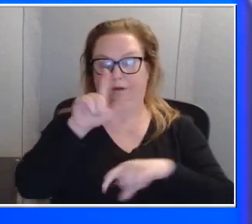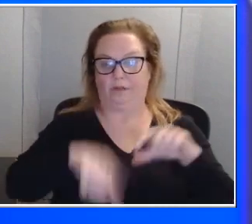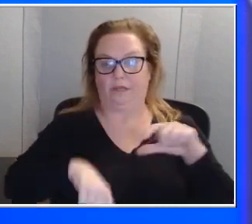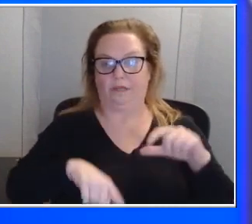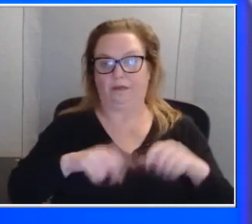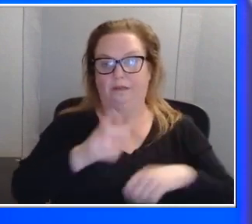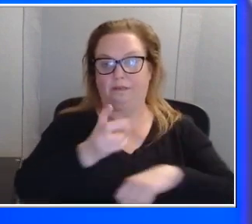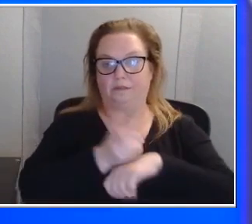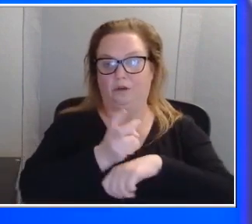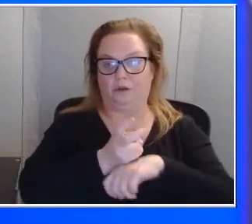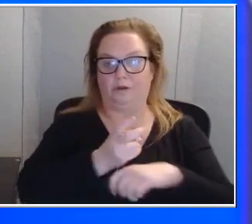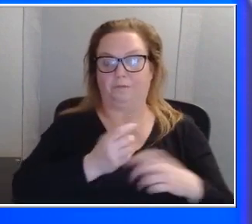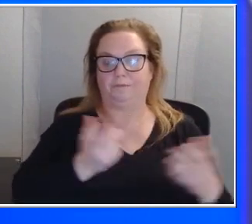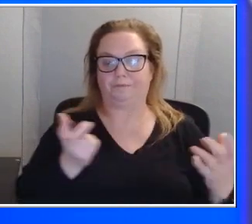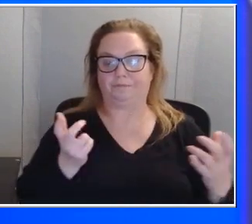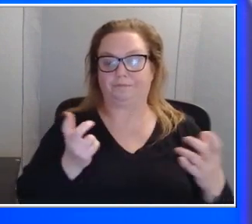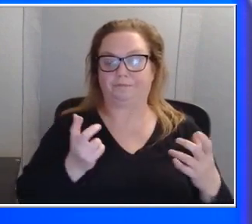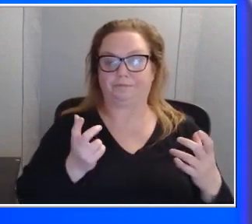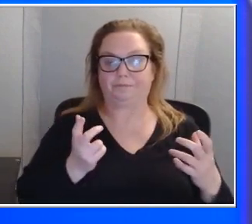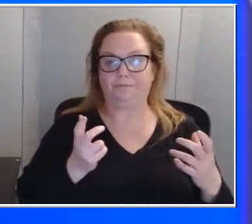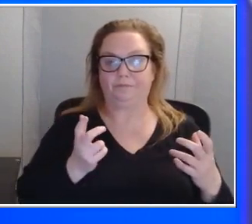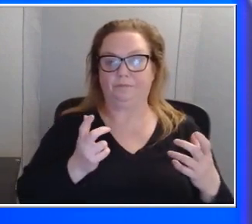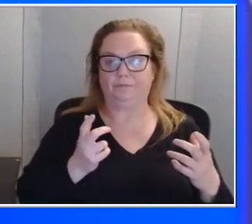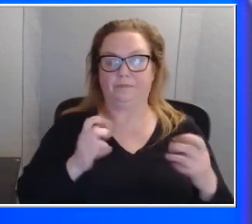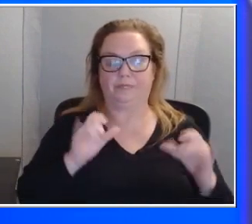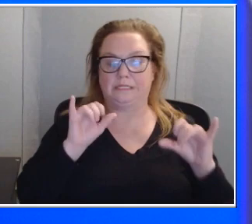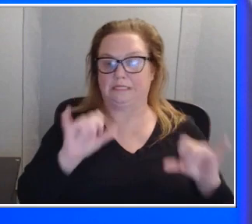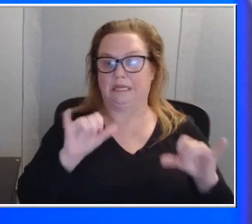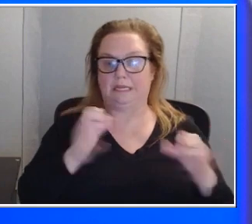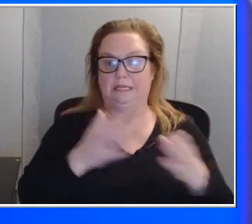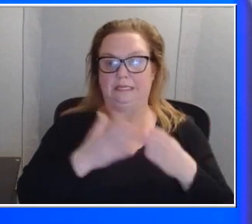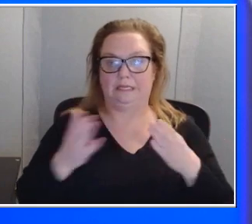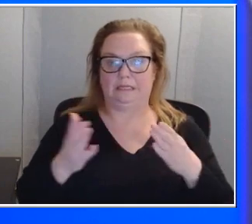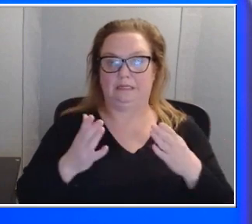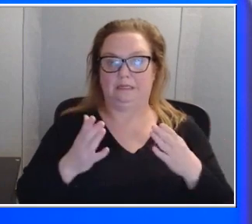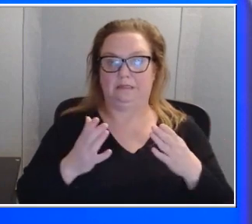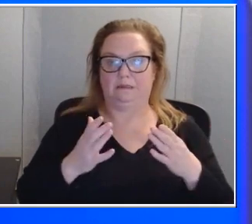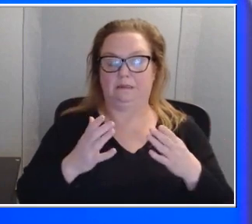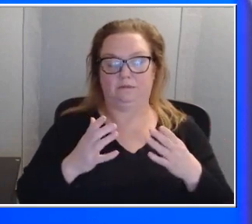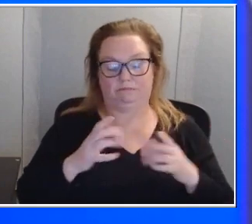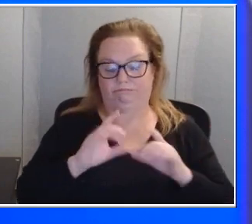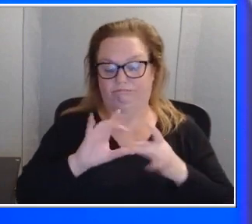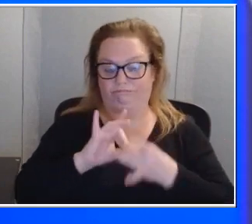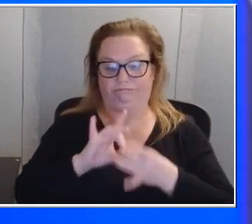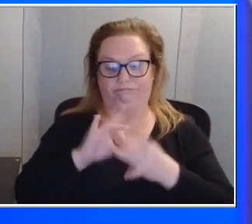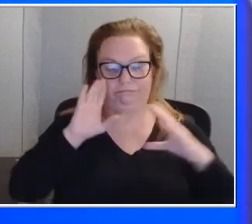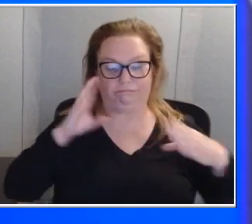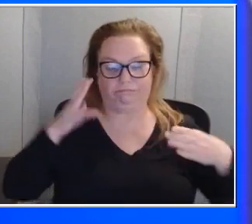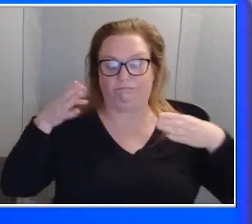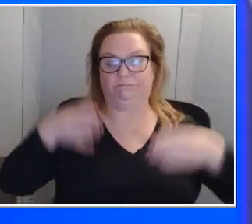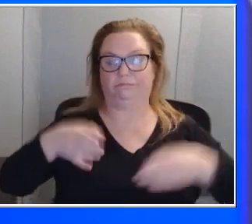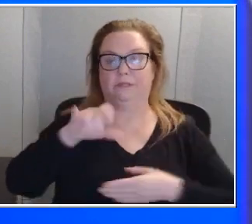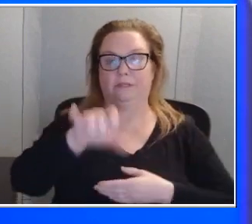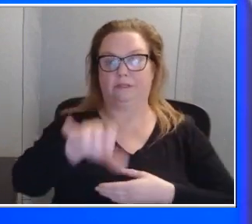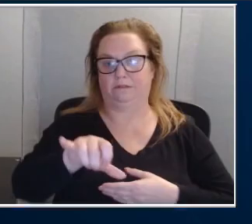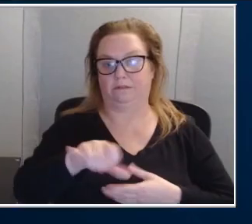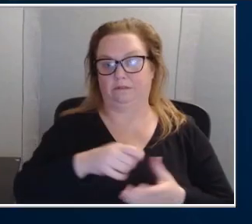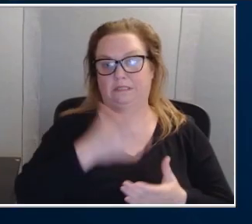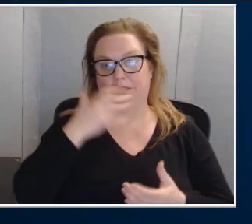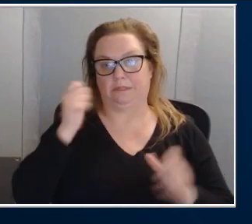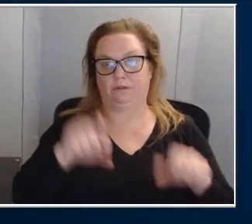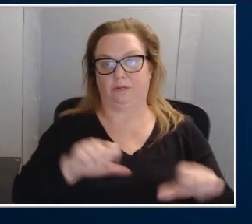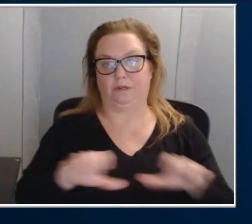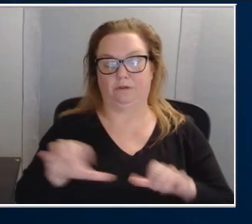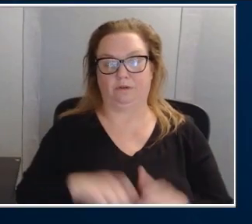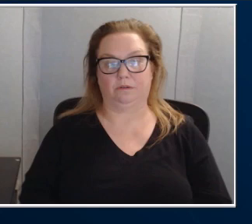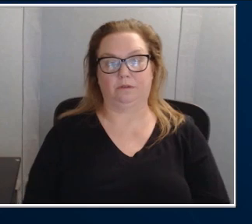distance yourself too much. But I would stick with those things and just be very religious about adhering to them. I think it's the best they can do. I don't